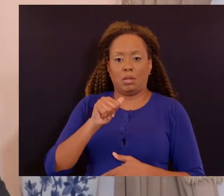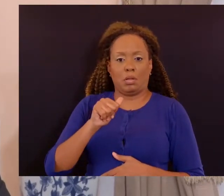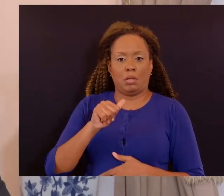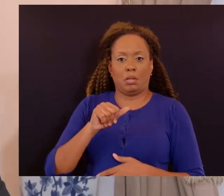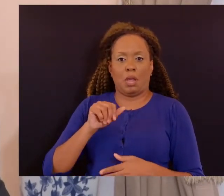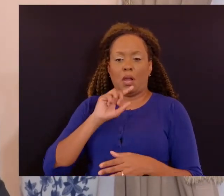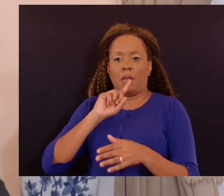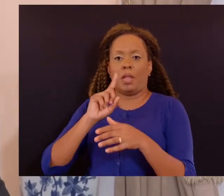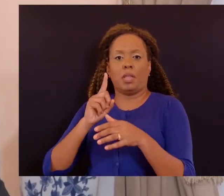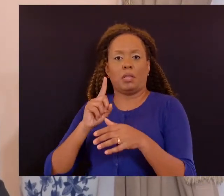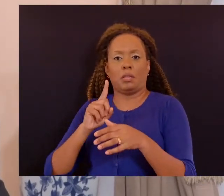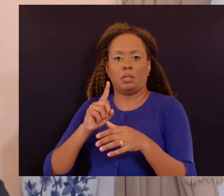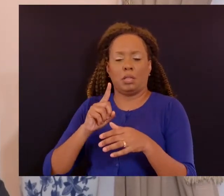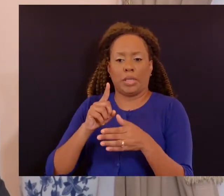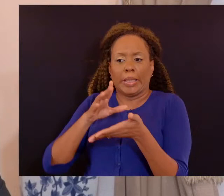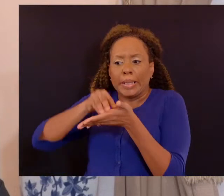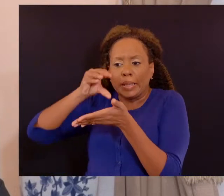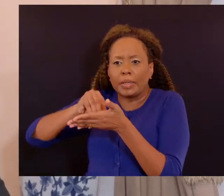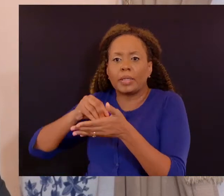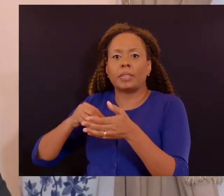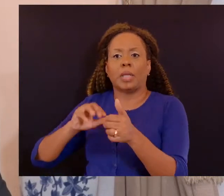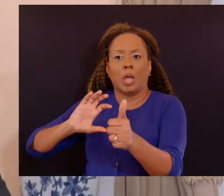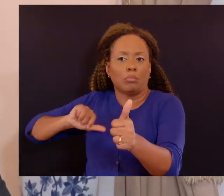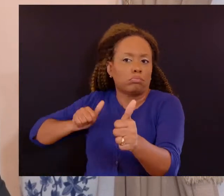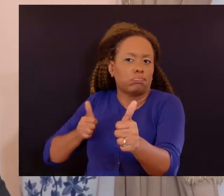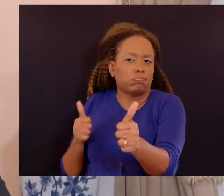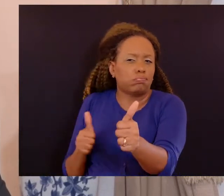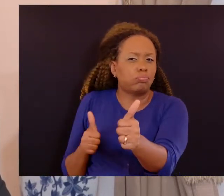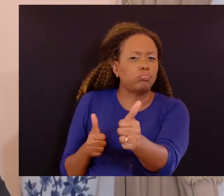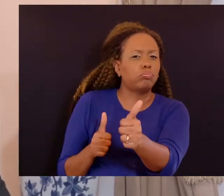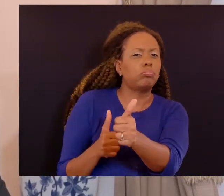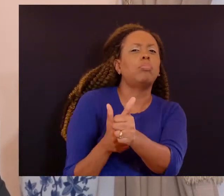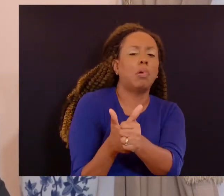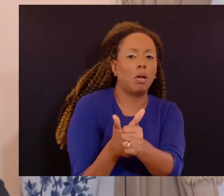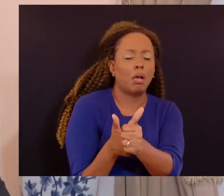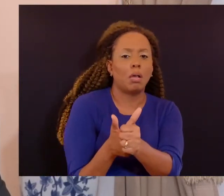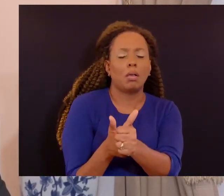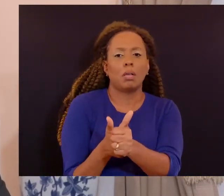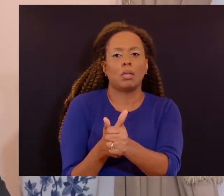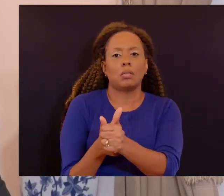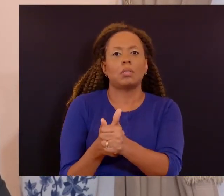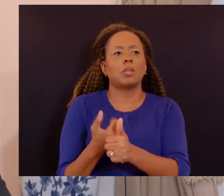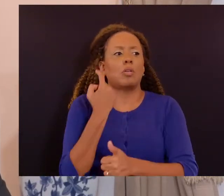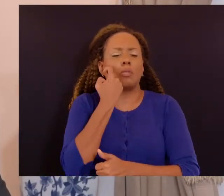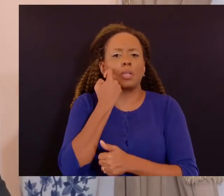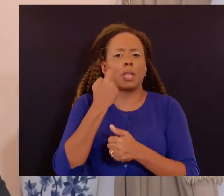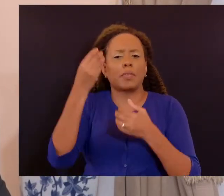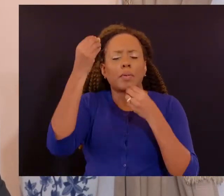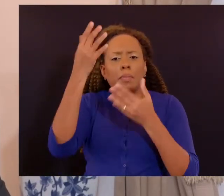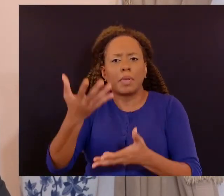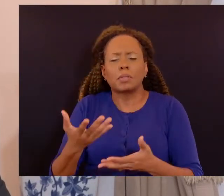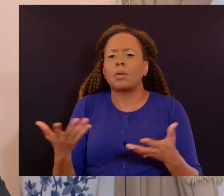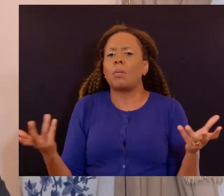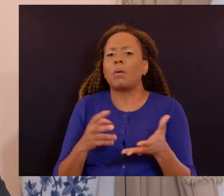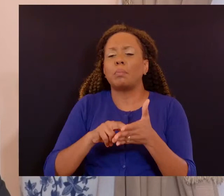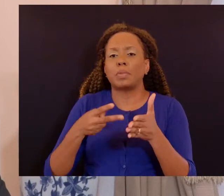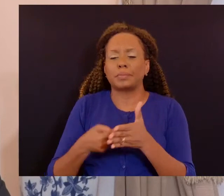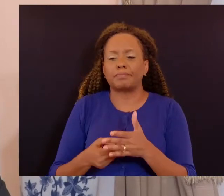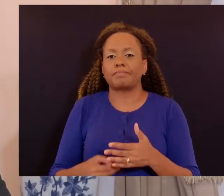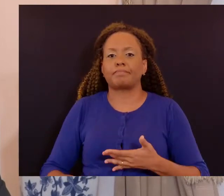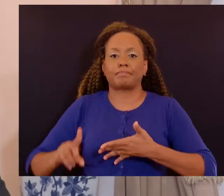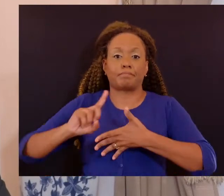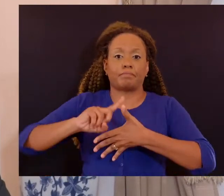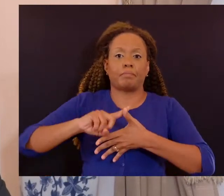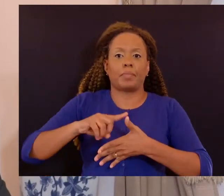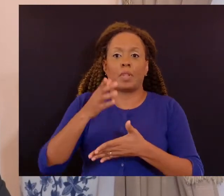face-to-face environment. And the truth is that this information tells us a few things. One, that there are some students who have